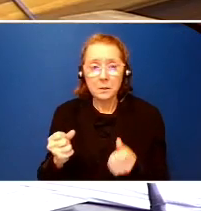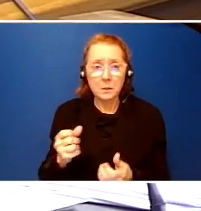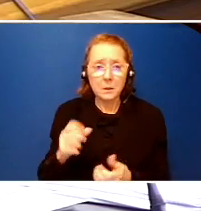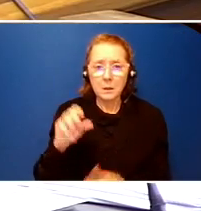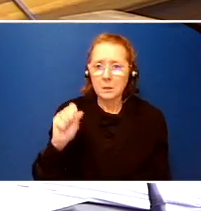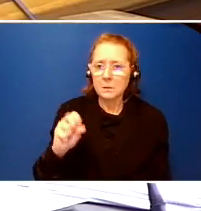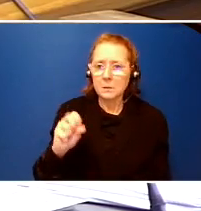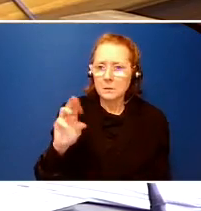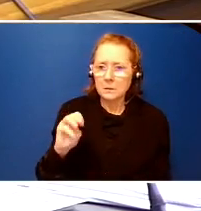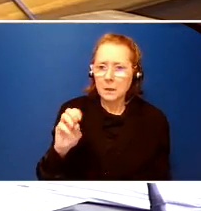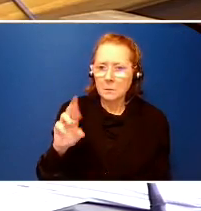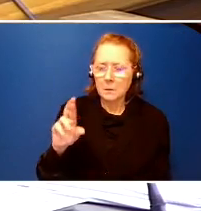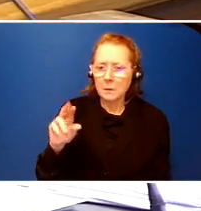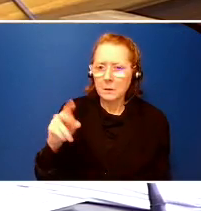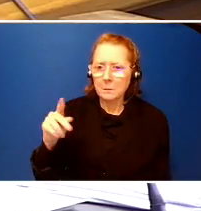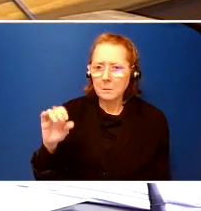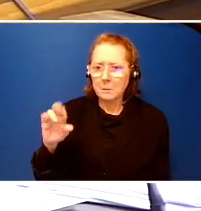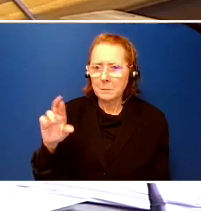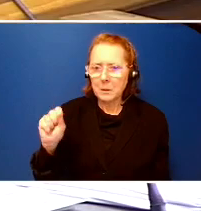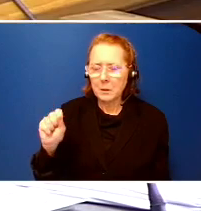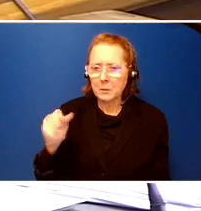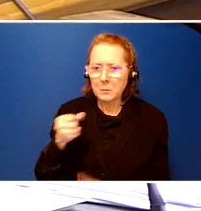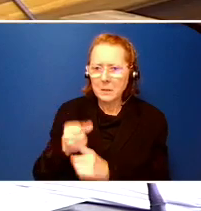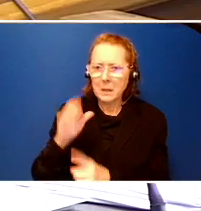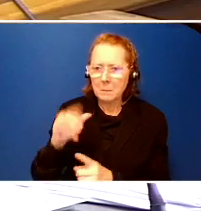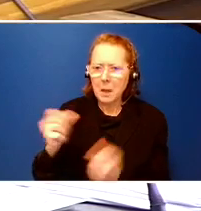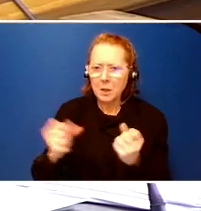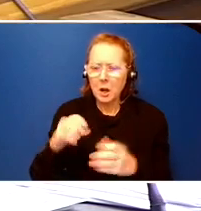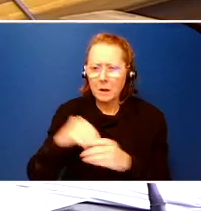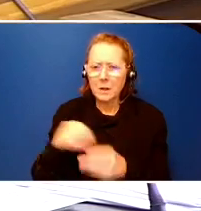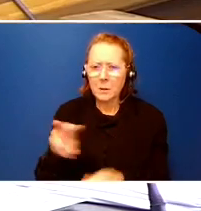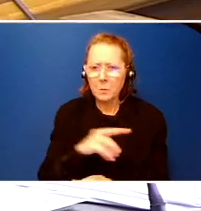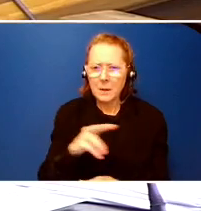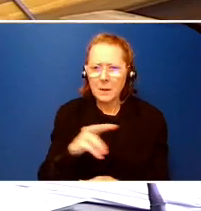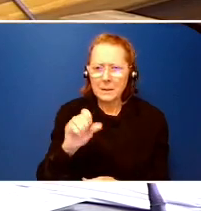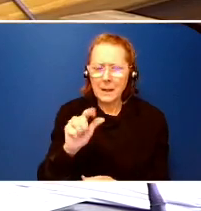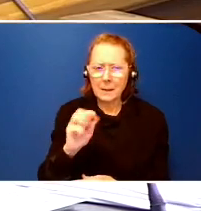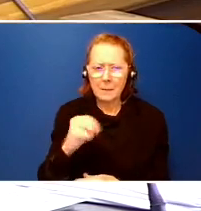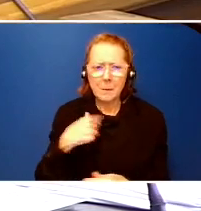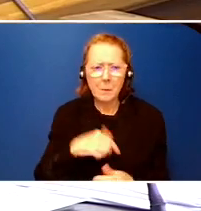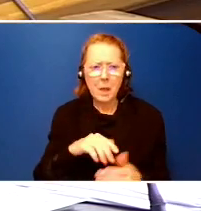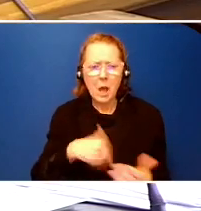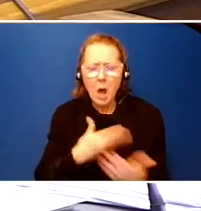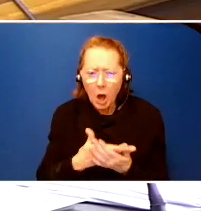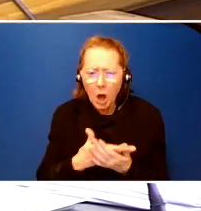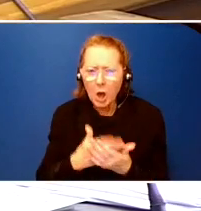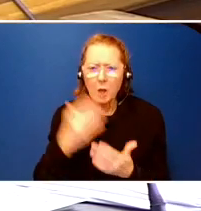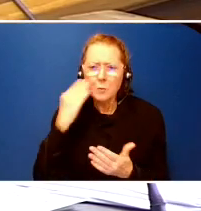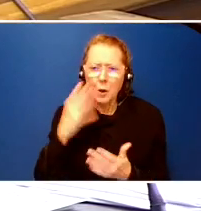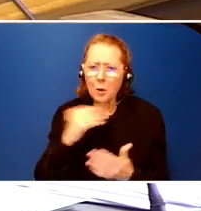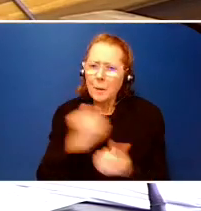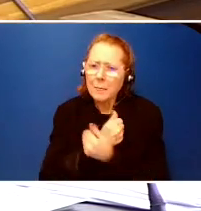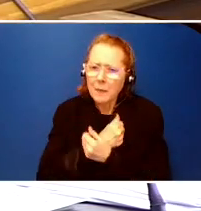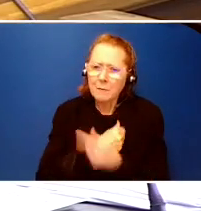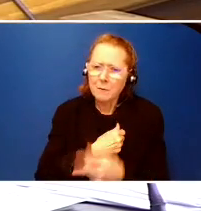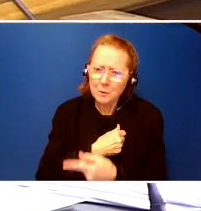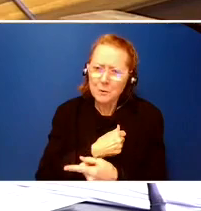a car in West Salem, you know, and we all know and love her, you know, so no one